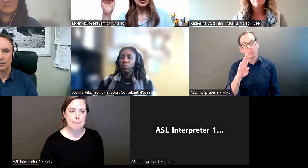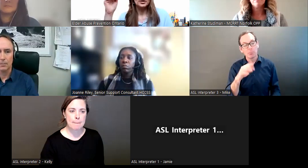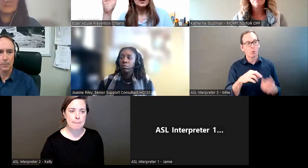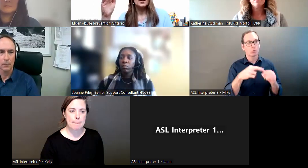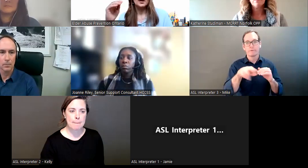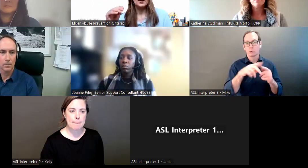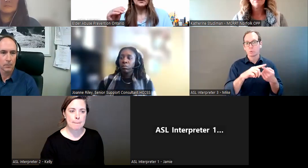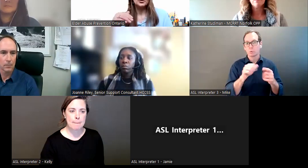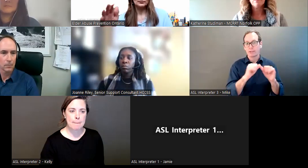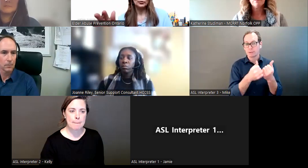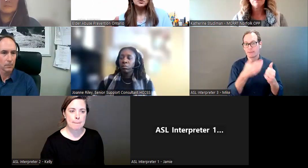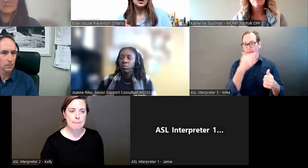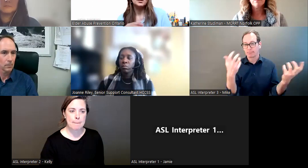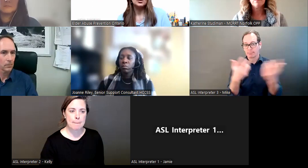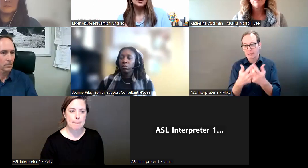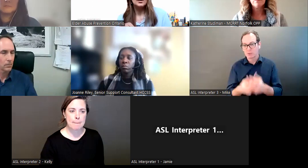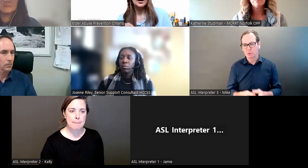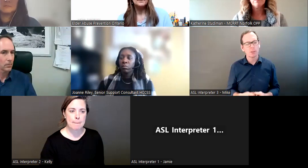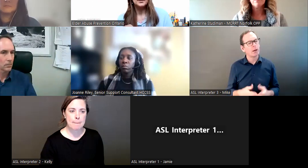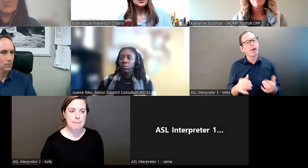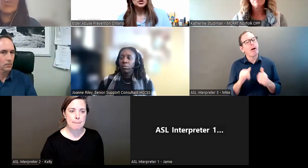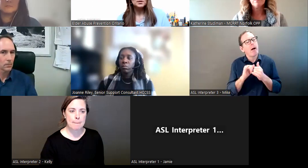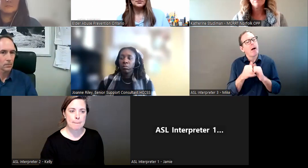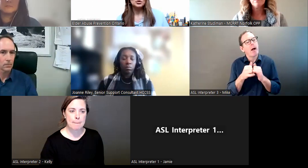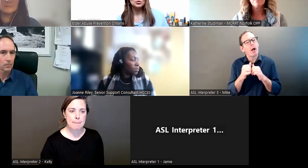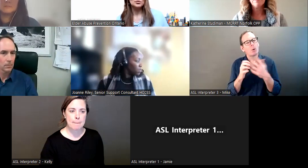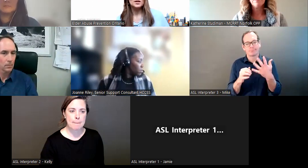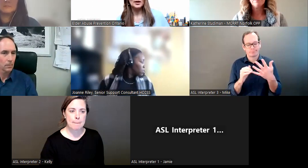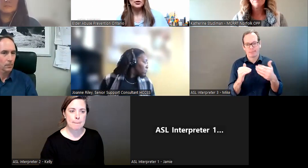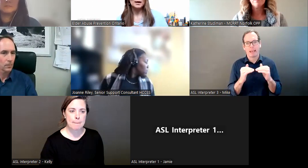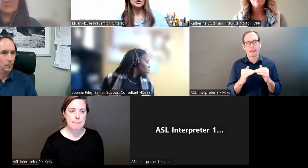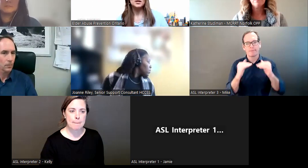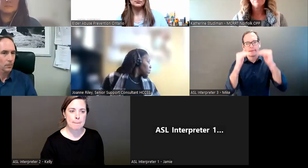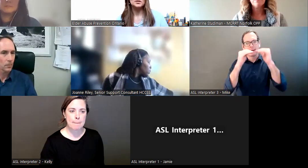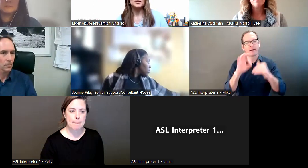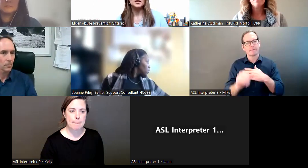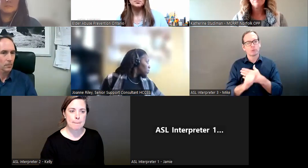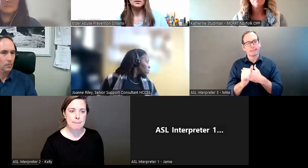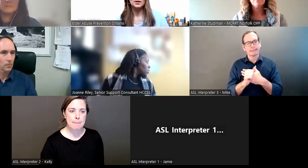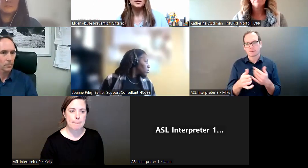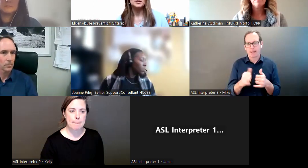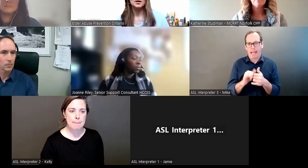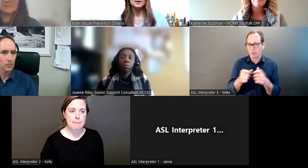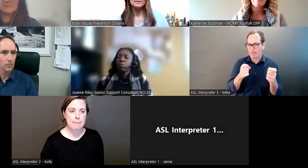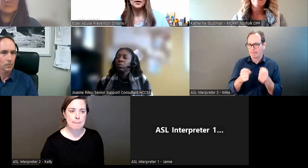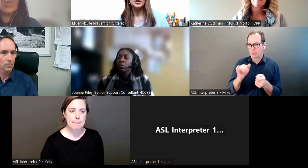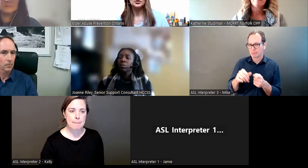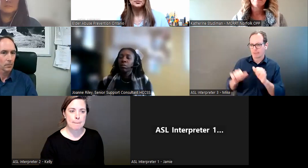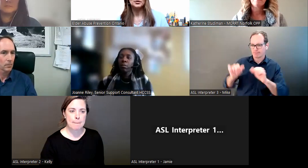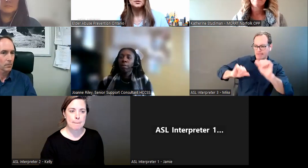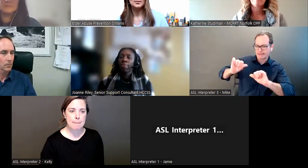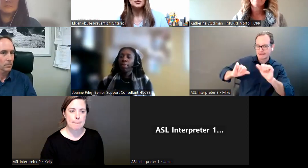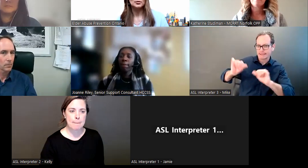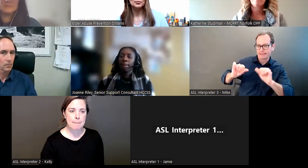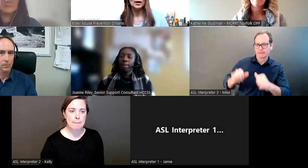of priority for response? So is there specific tools, and how do you manage that risk assessment piece in